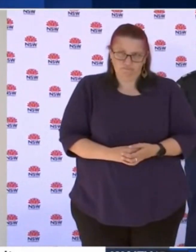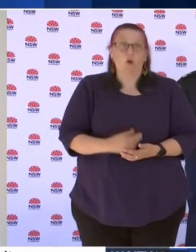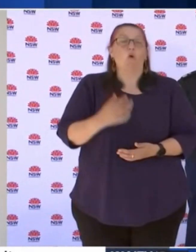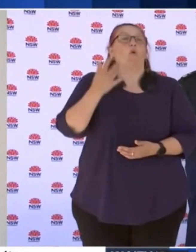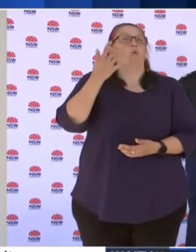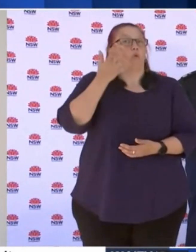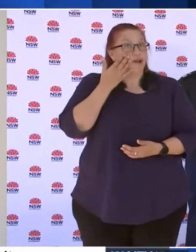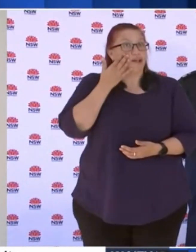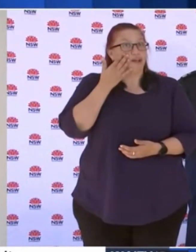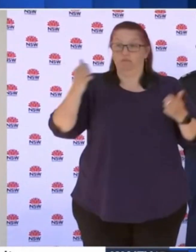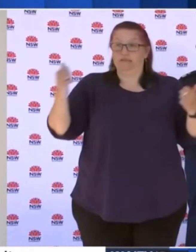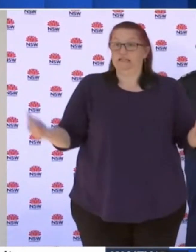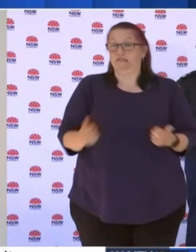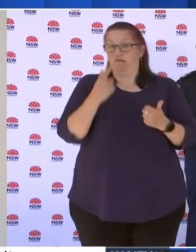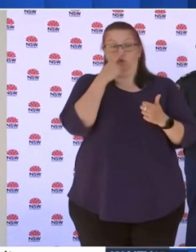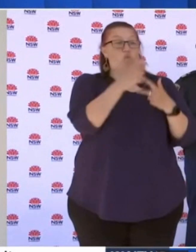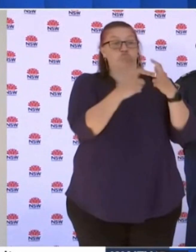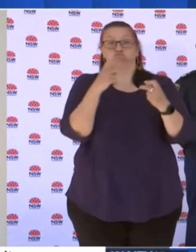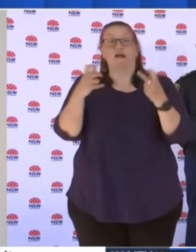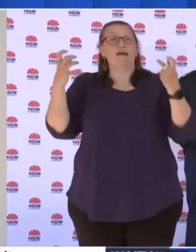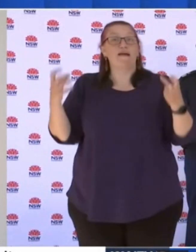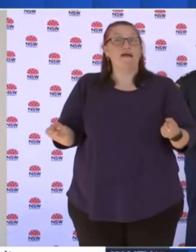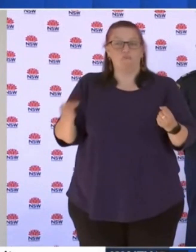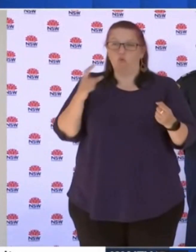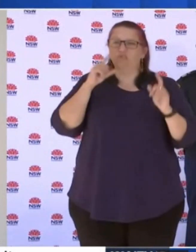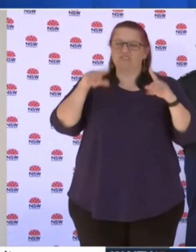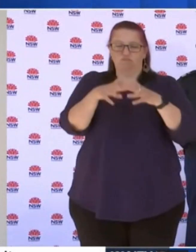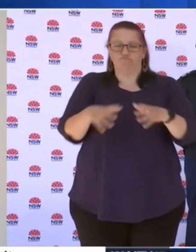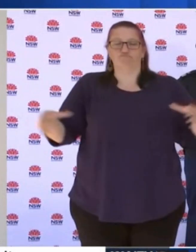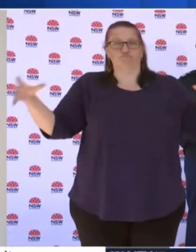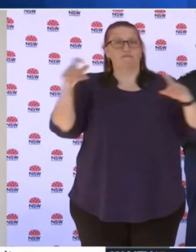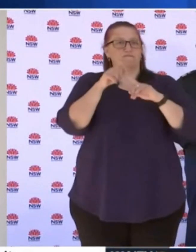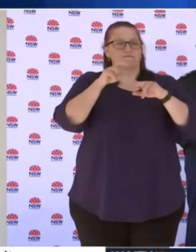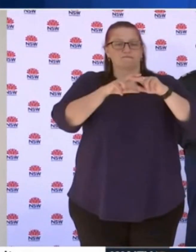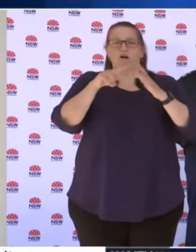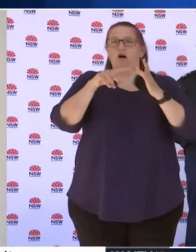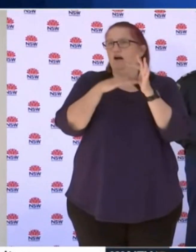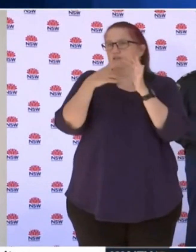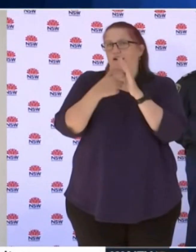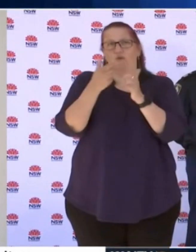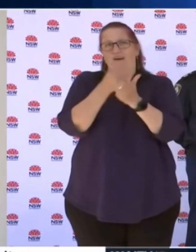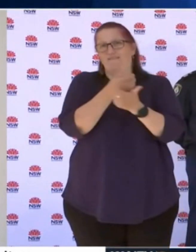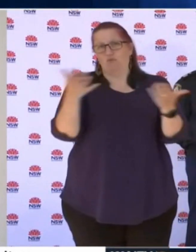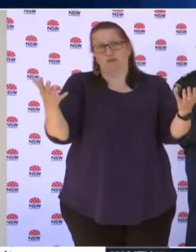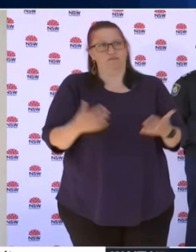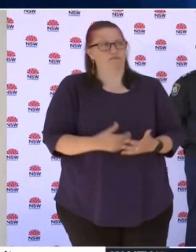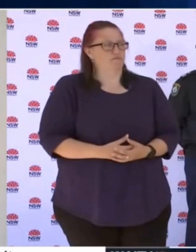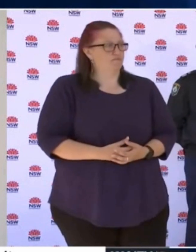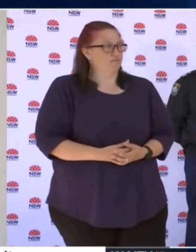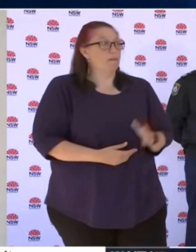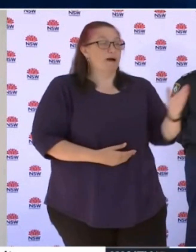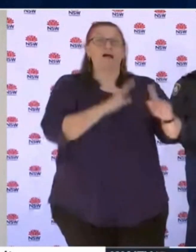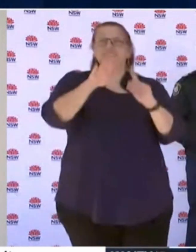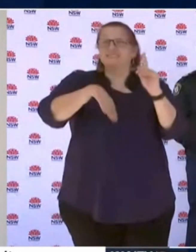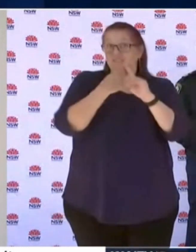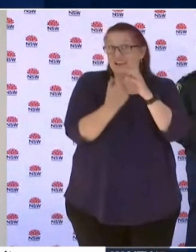will increase and access points for the community will increase to Pfizer for everyone. But in the